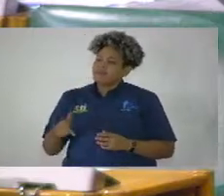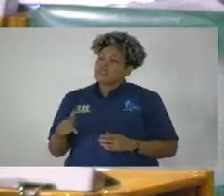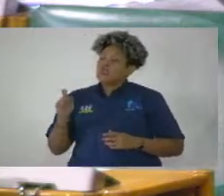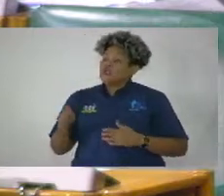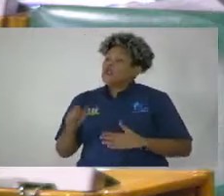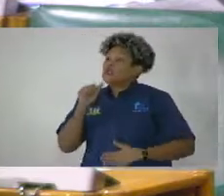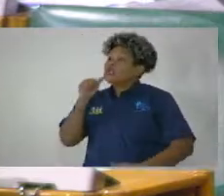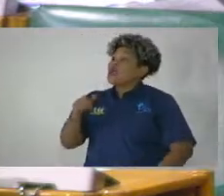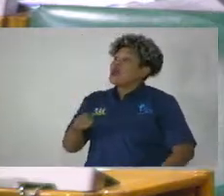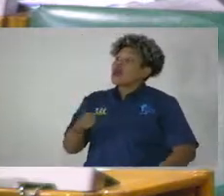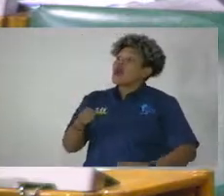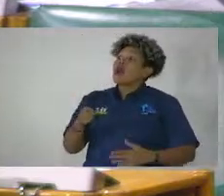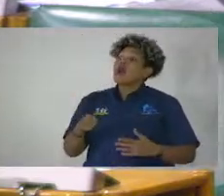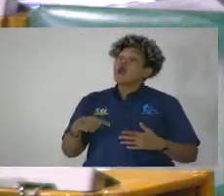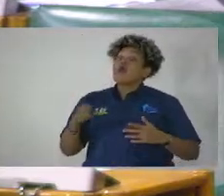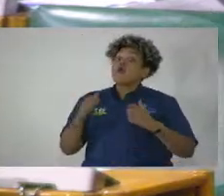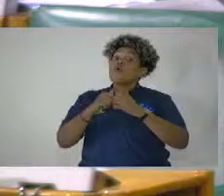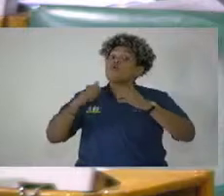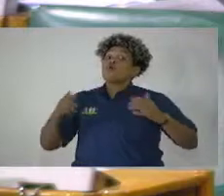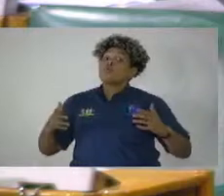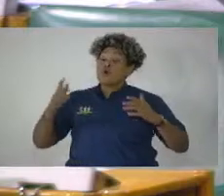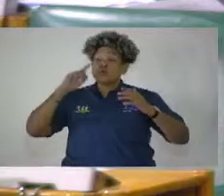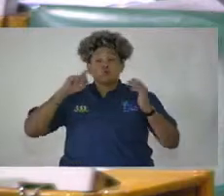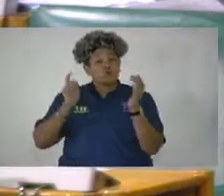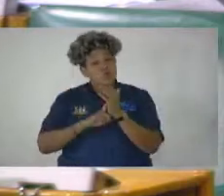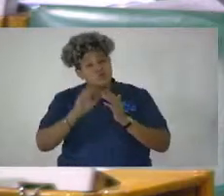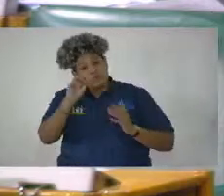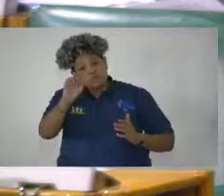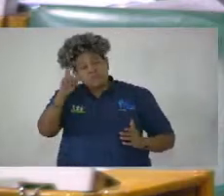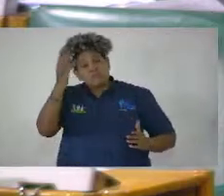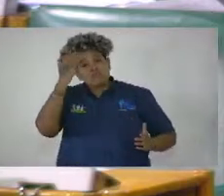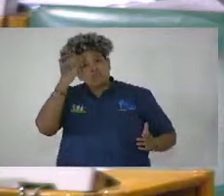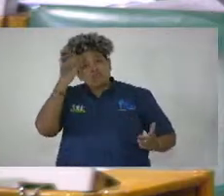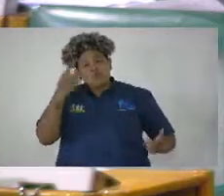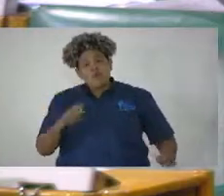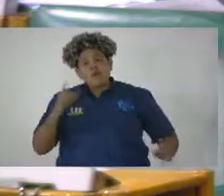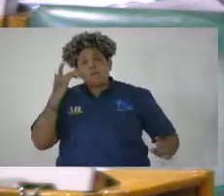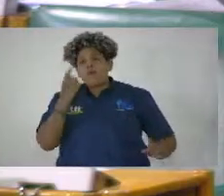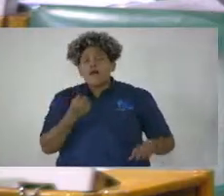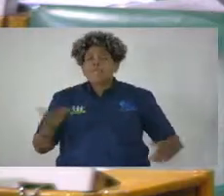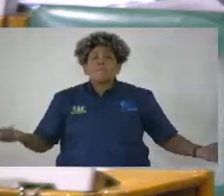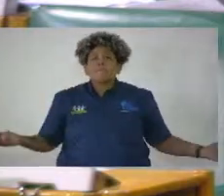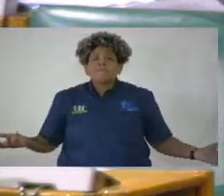not go without notice, Mr. Speaker, because